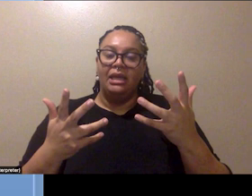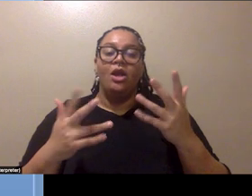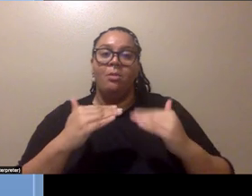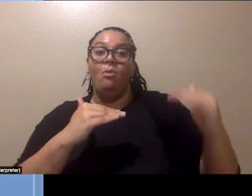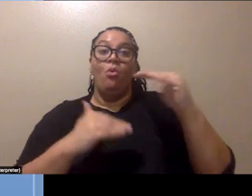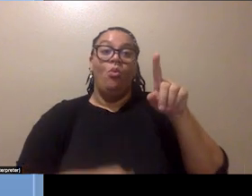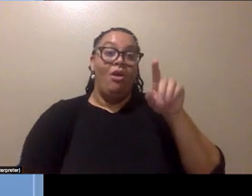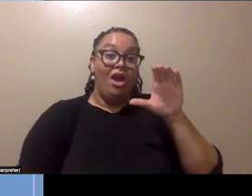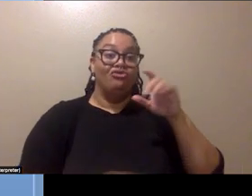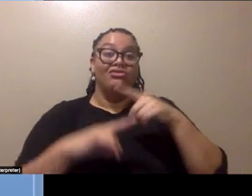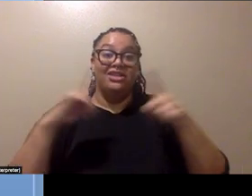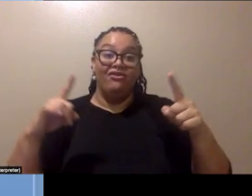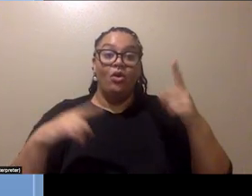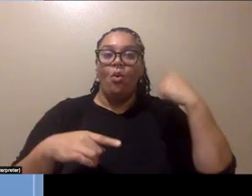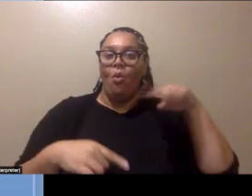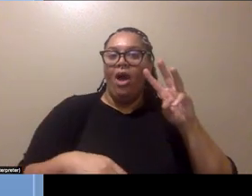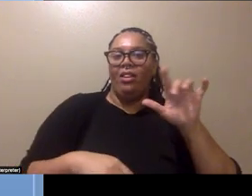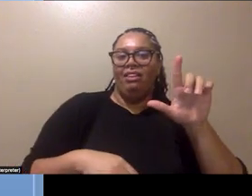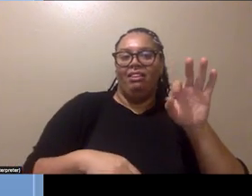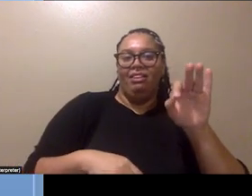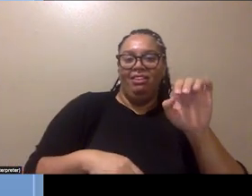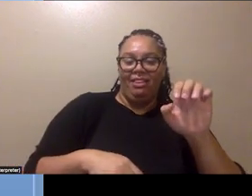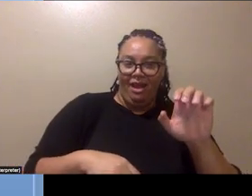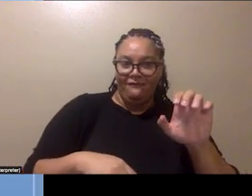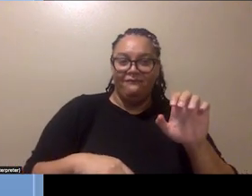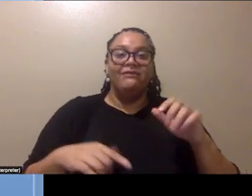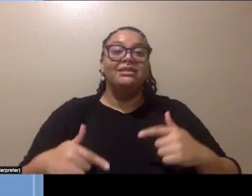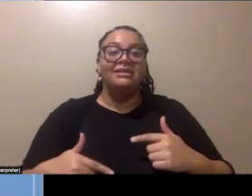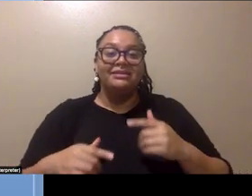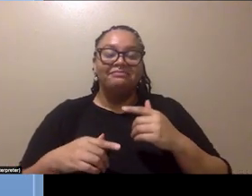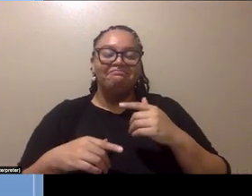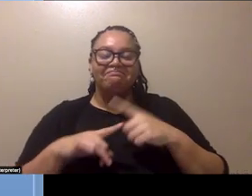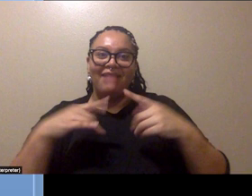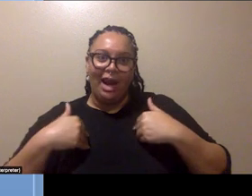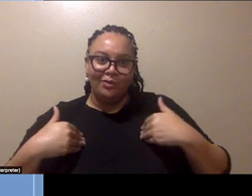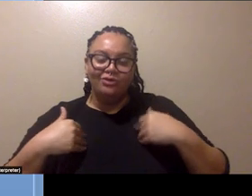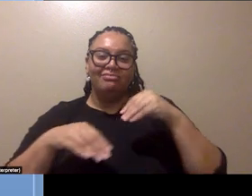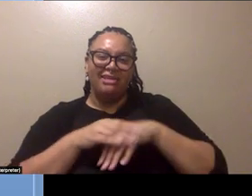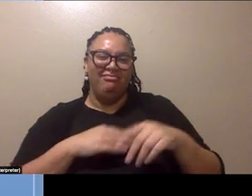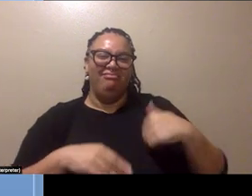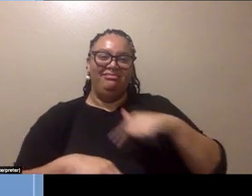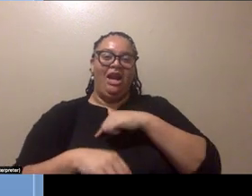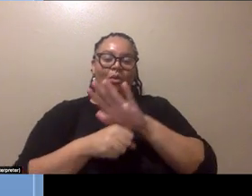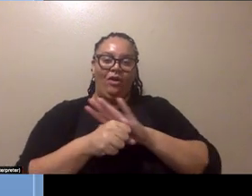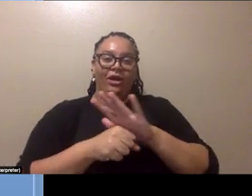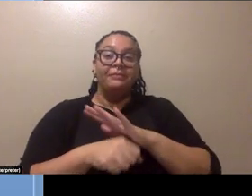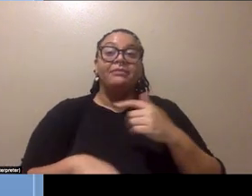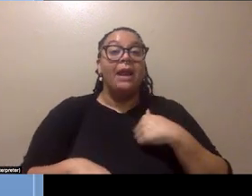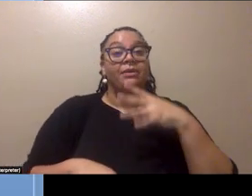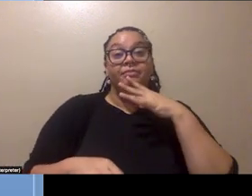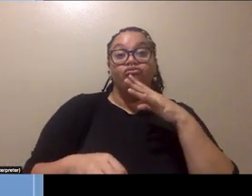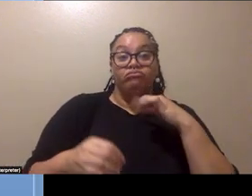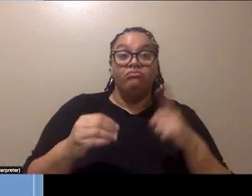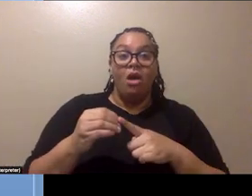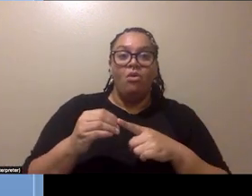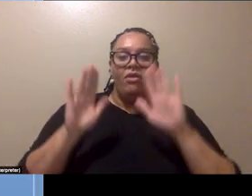100 different species of wildlife that use snags. And over a third of those are cavity nesting birds, which is what we'll be really focusing on